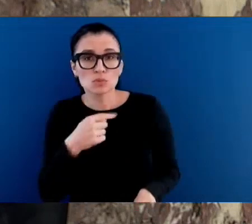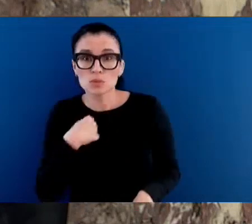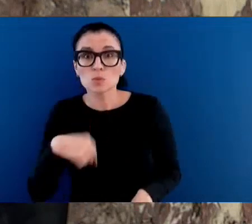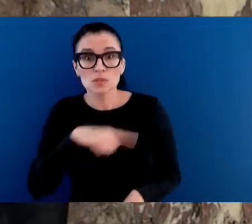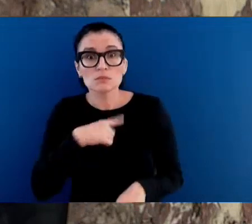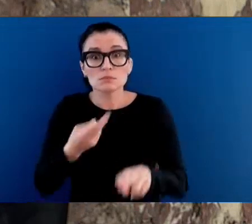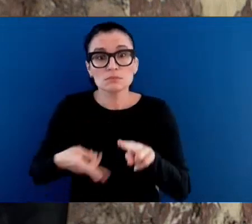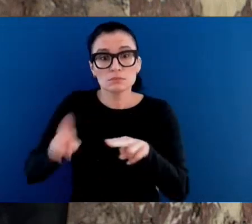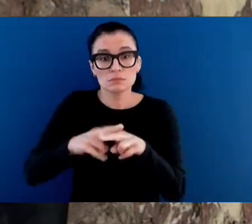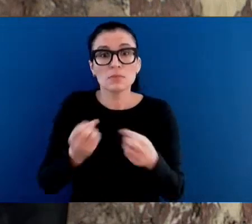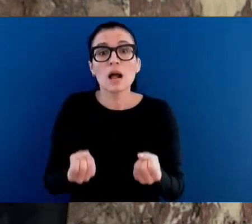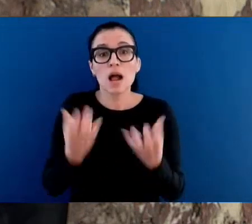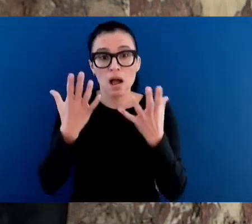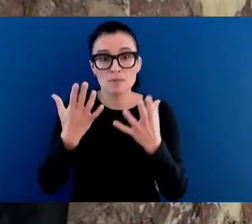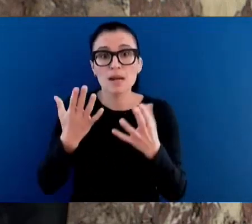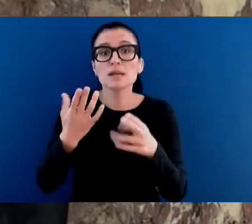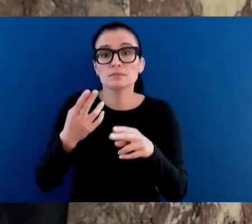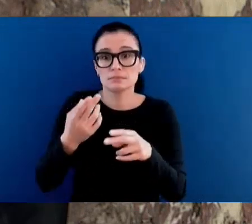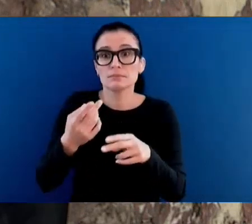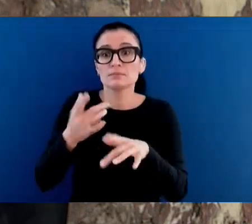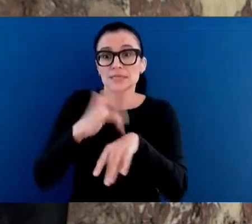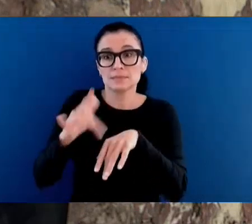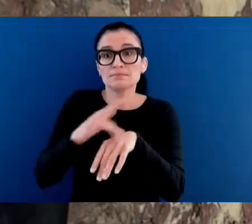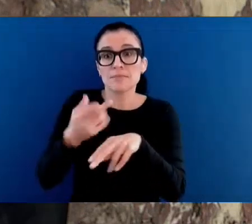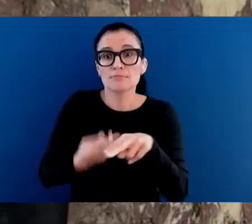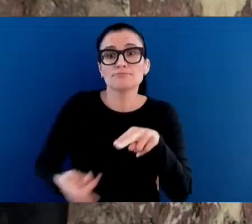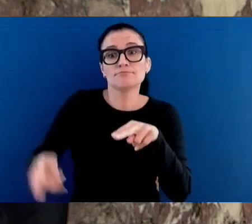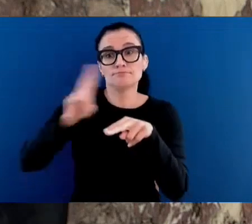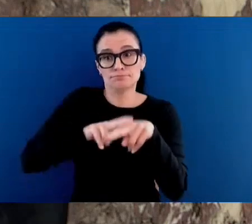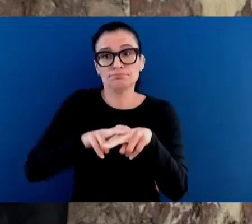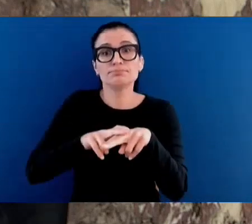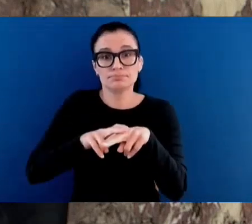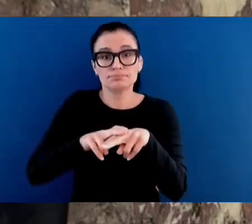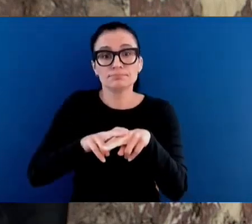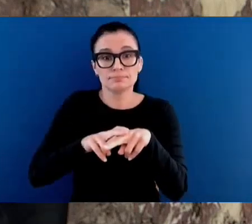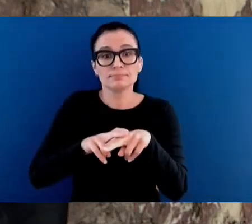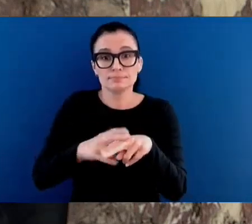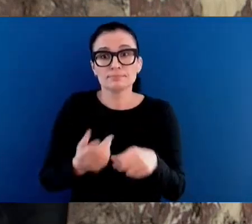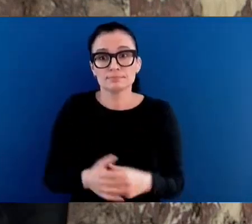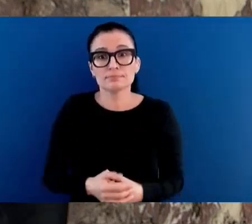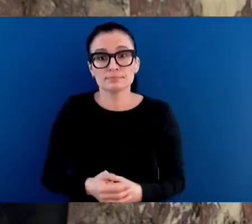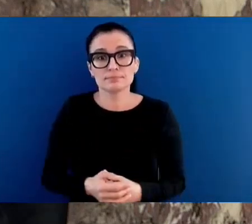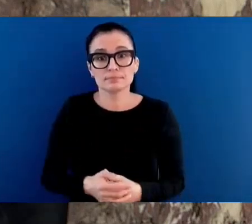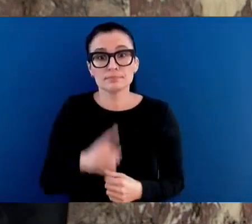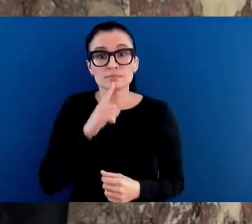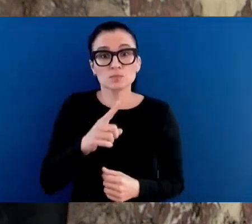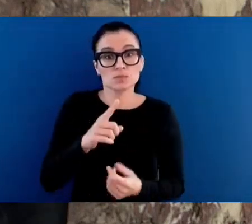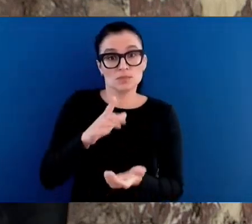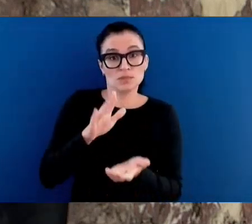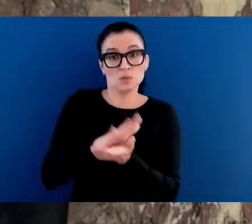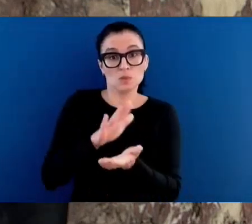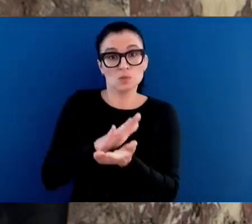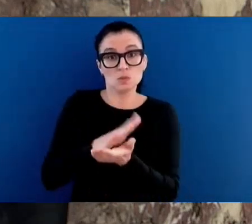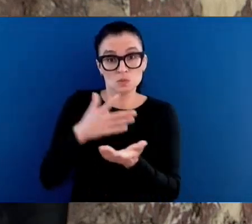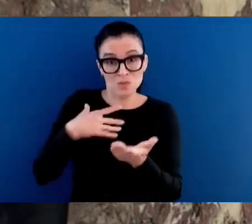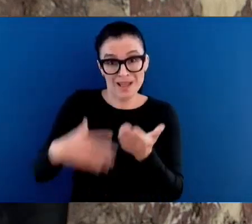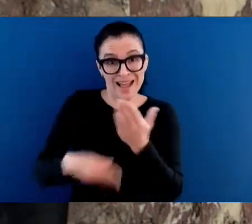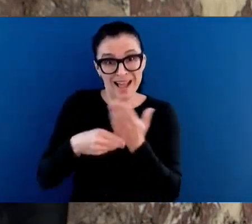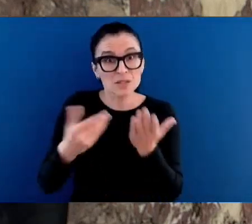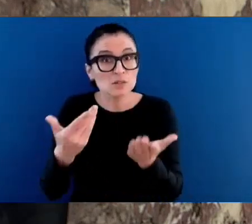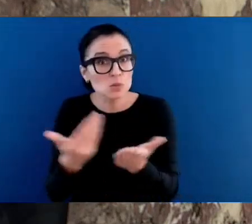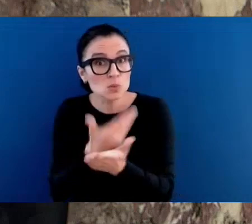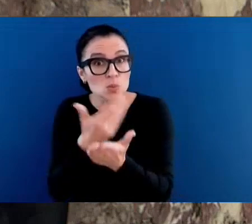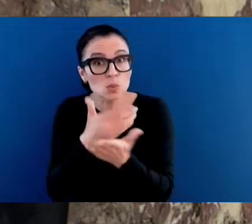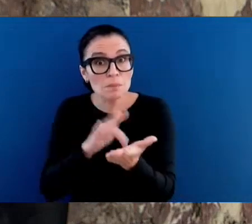Ministry of Post-Secondary Education. We're adding a new medical school at SFU. Last year was a record year because of changes we made